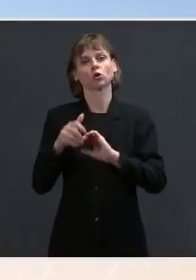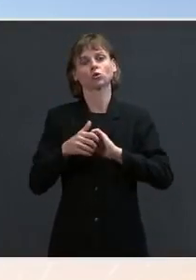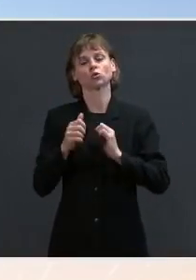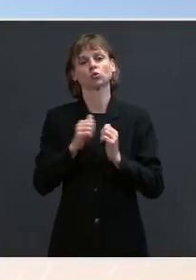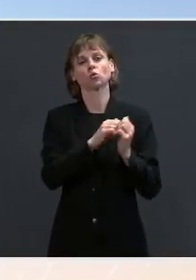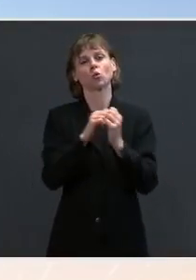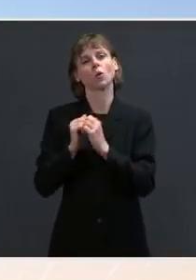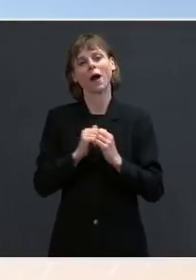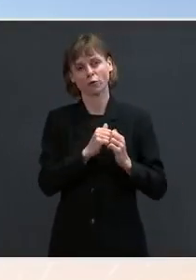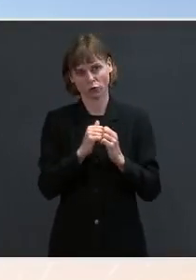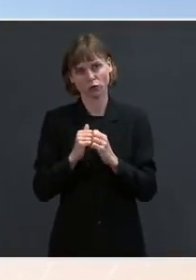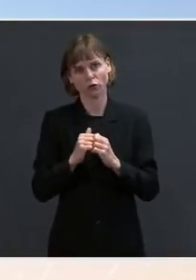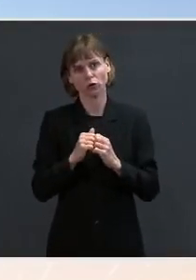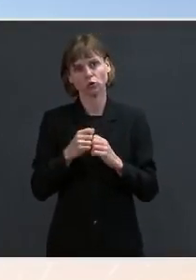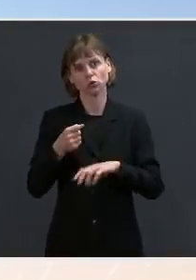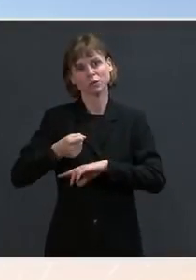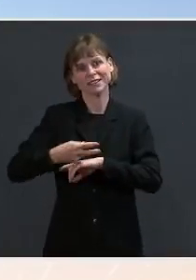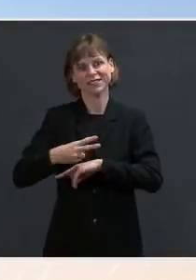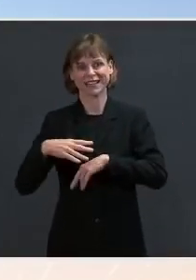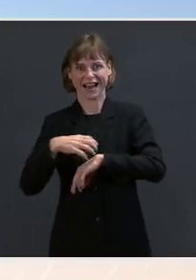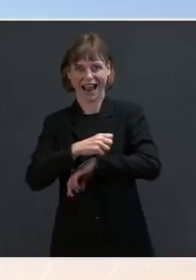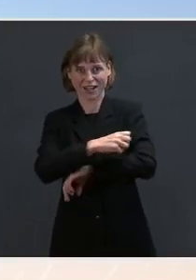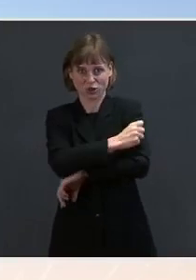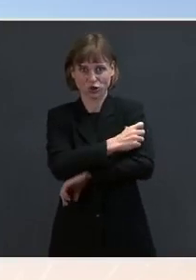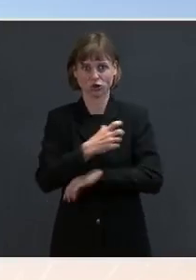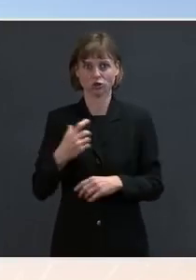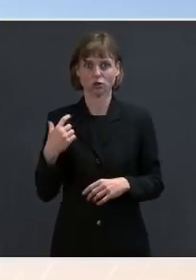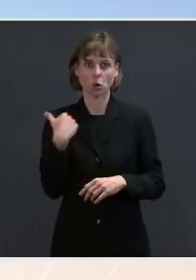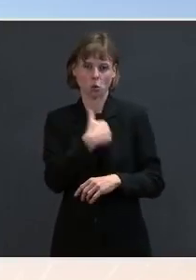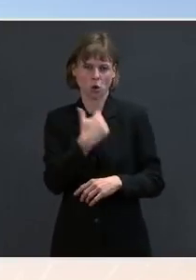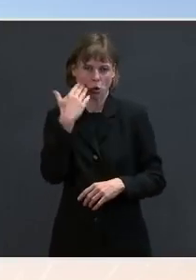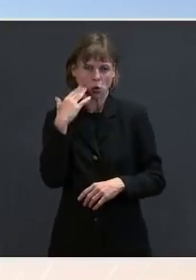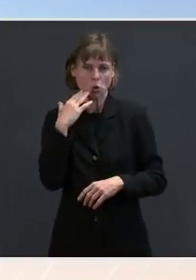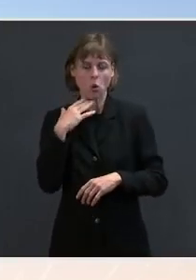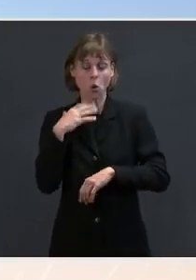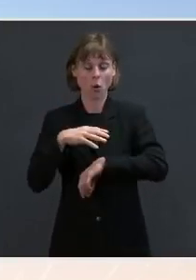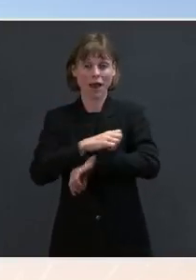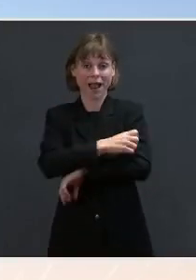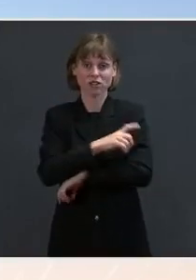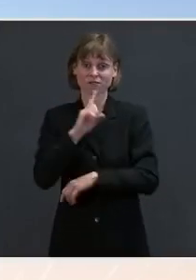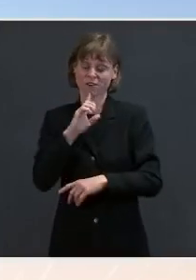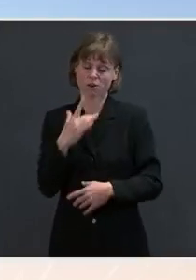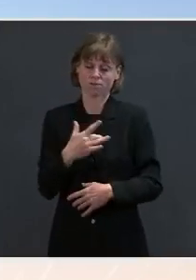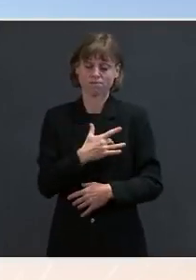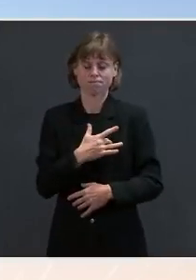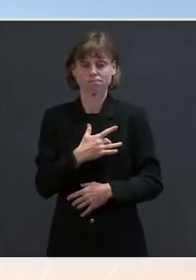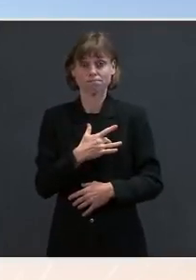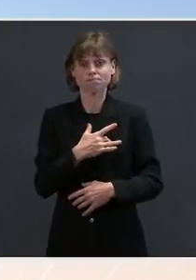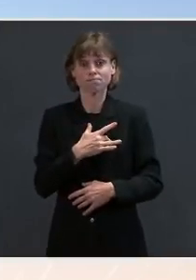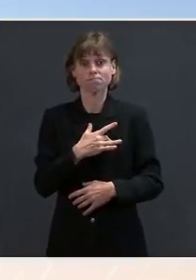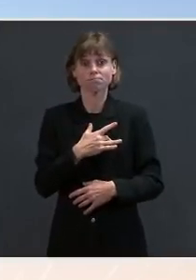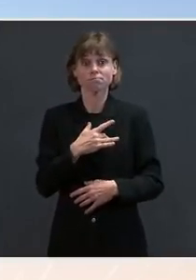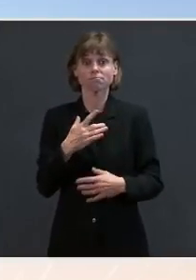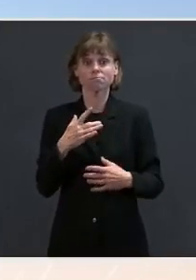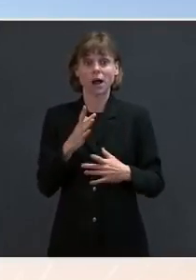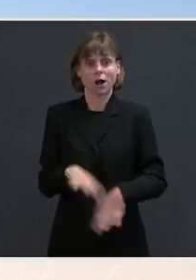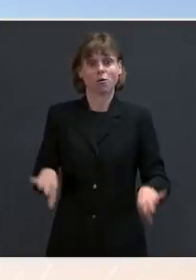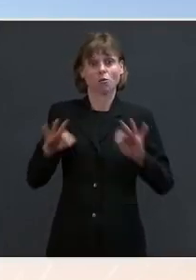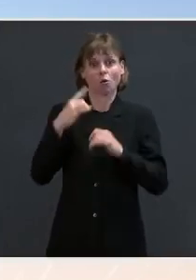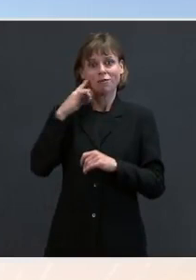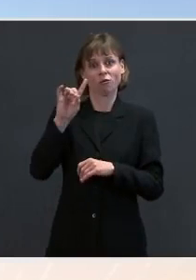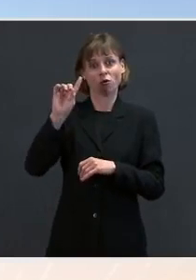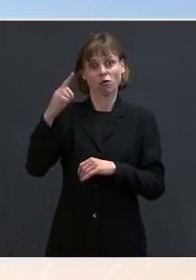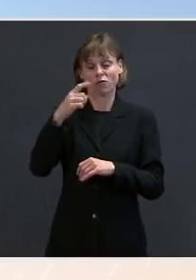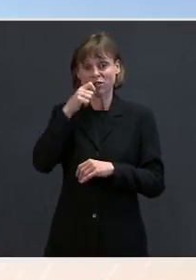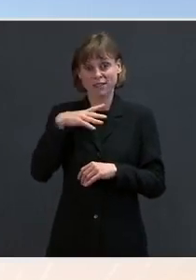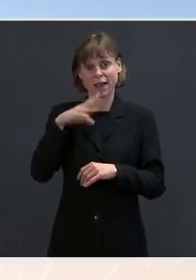as we know it. Defeating cancer is of significant personal importance to the President, the First Lady, and the Vice President. And cancer